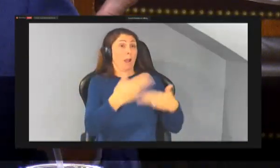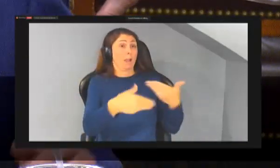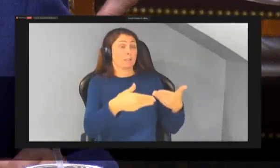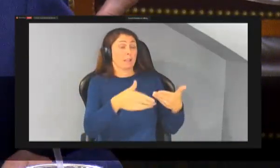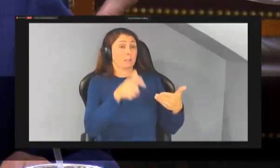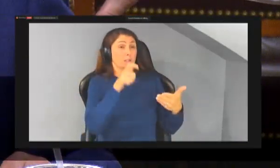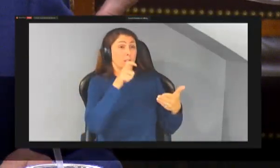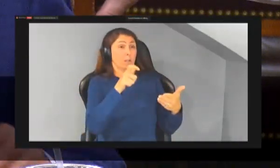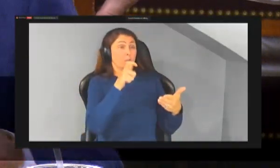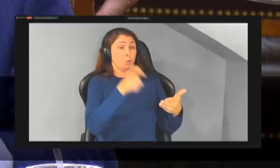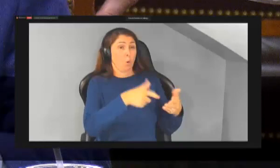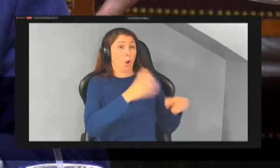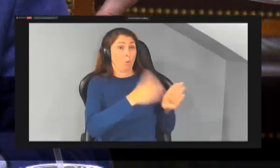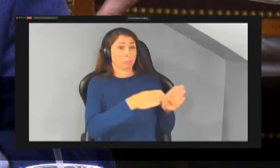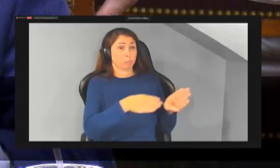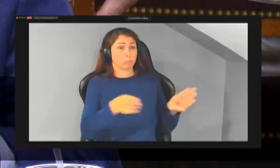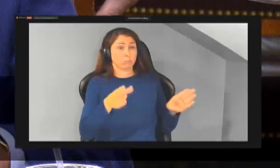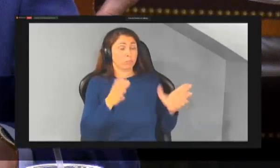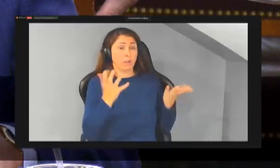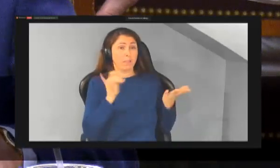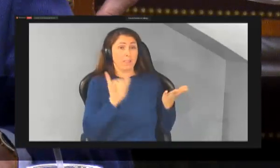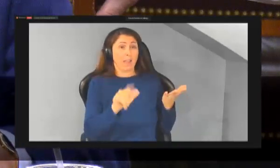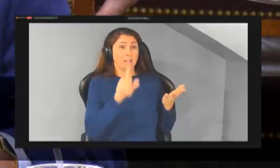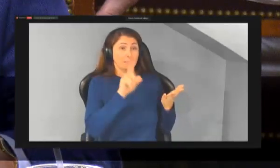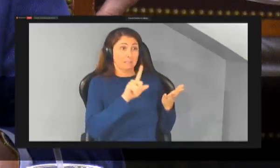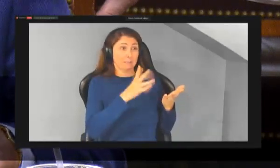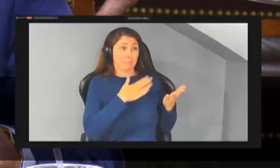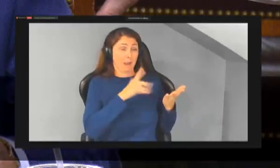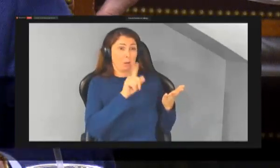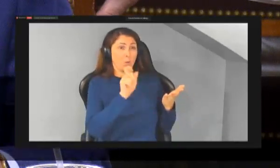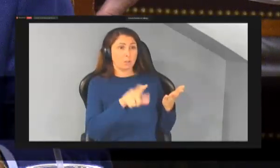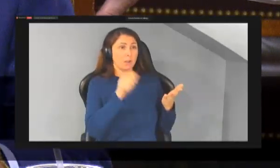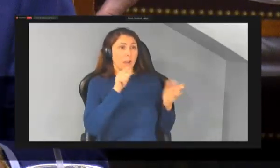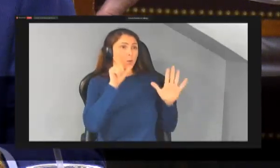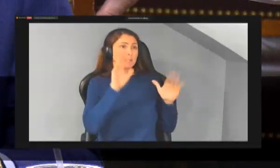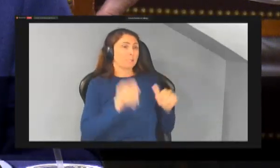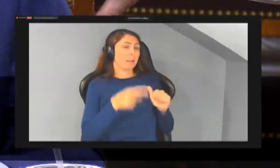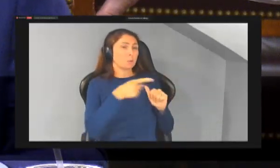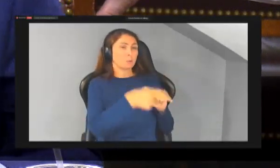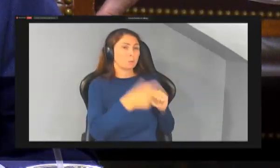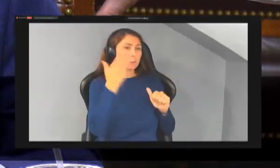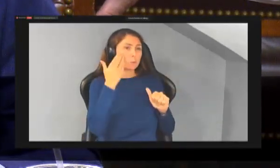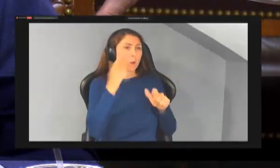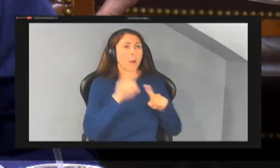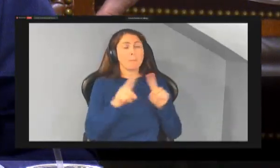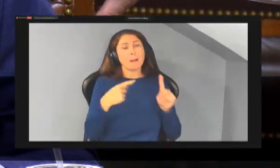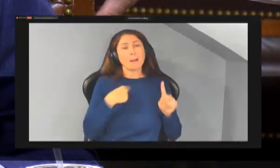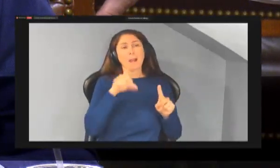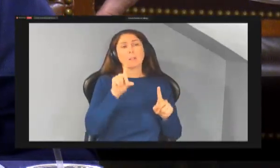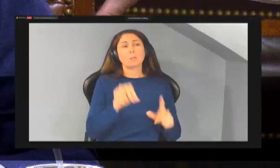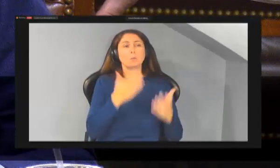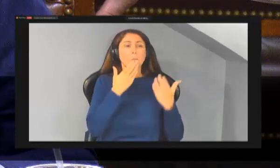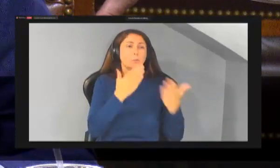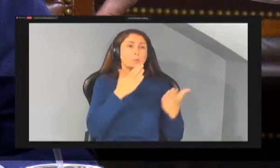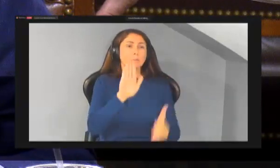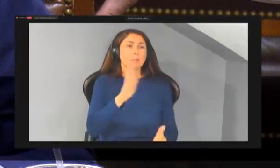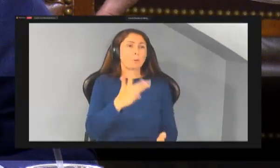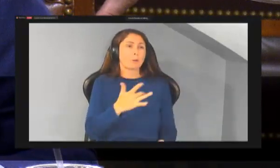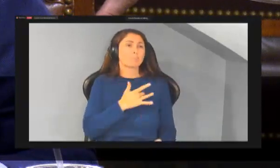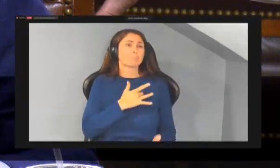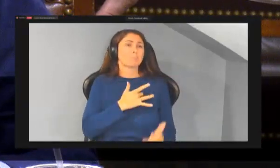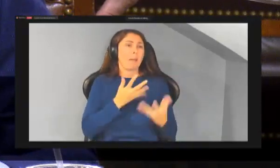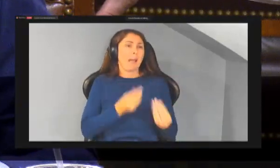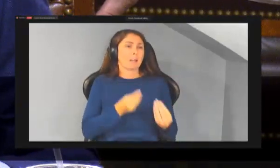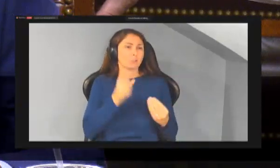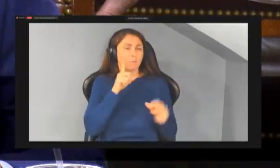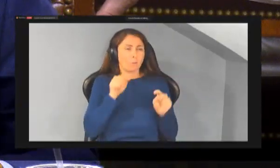but I guess it's a question of mine, but I don't expect you to know that. But I do appreciate your passion for this. I really do.